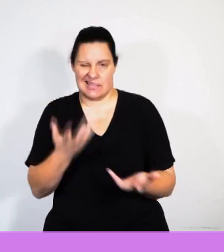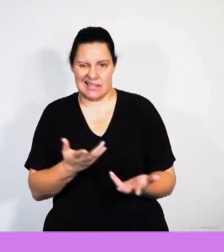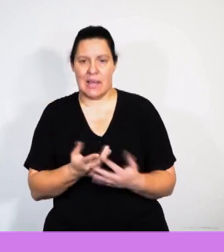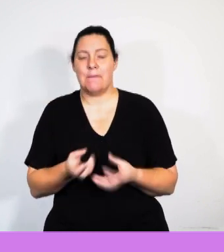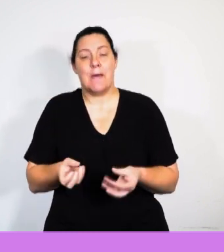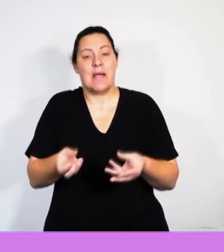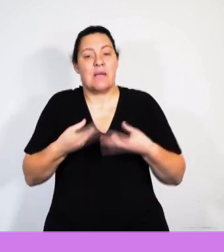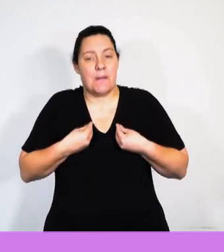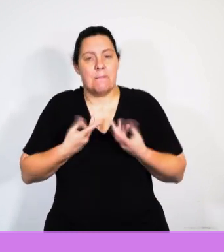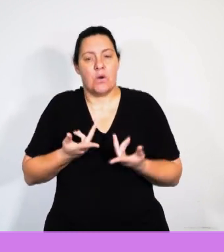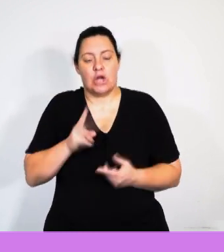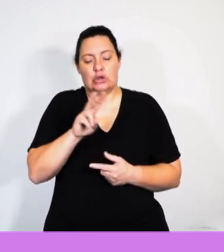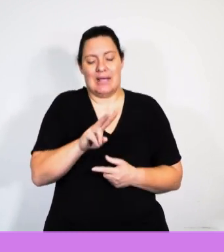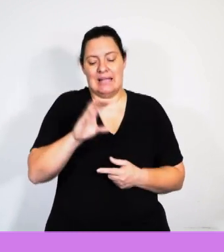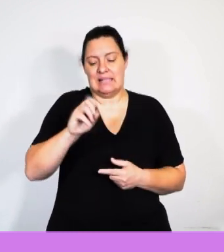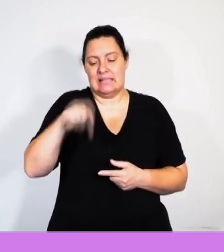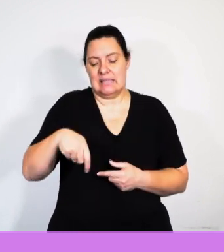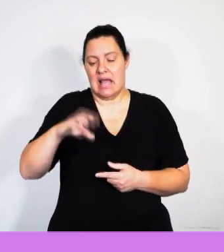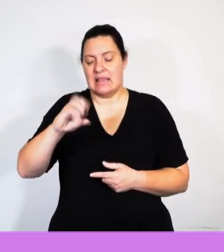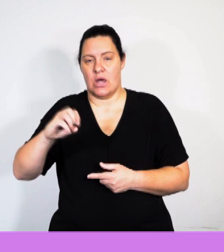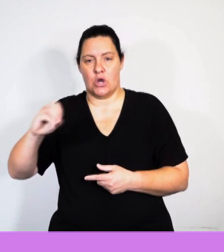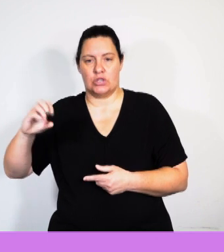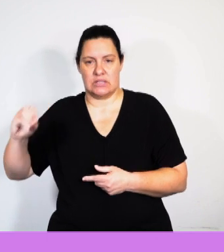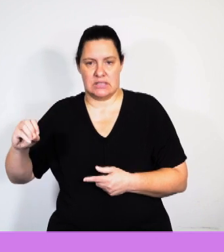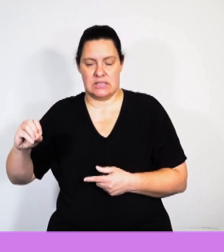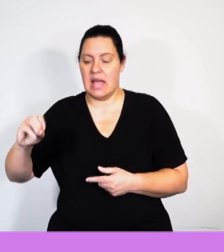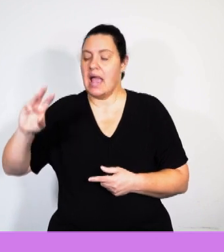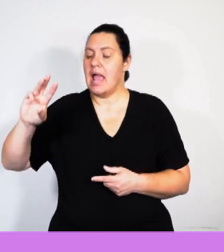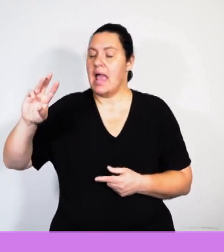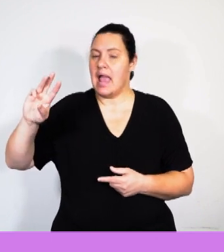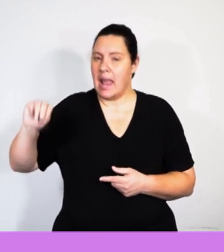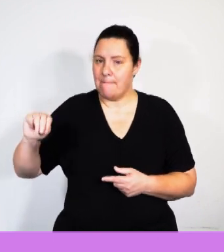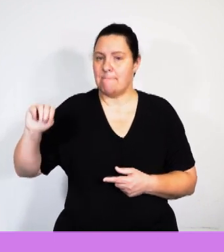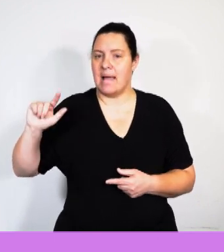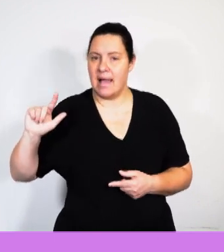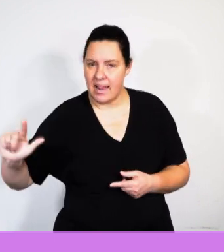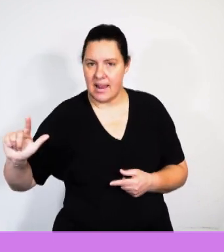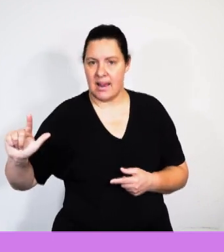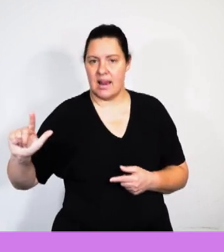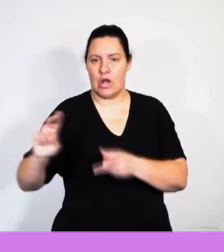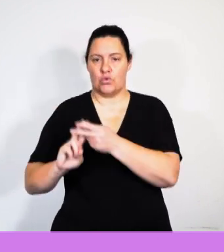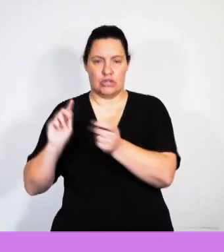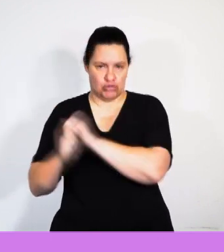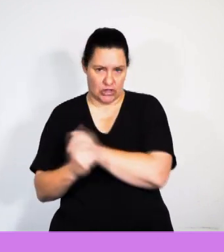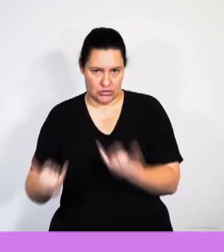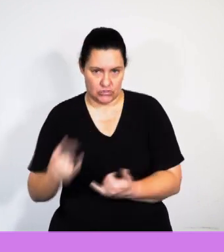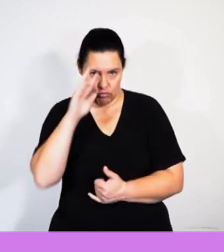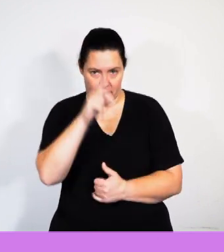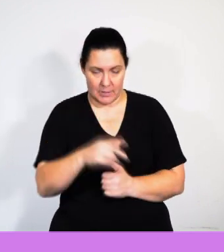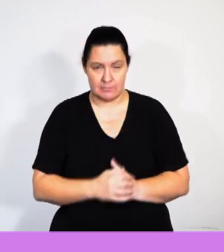easy. It will give us 20,000. The unit again has changed. It is now